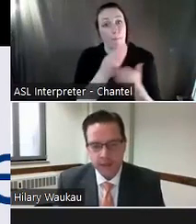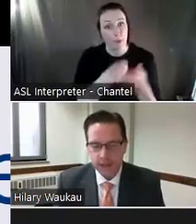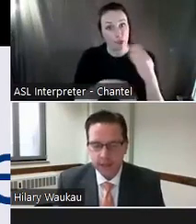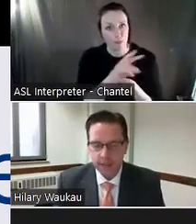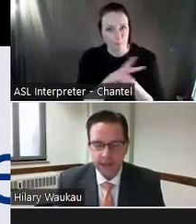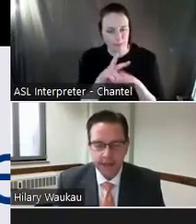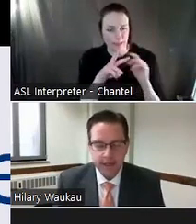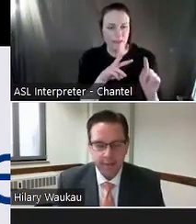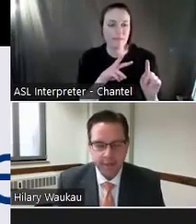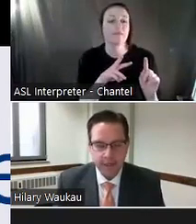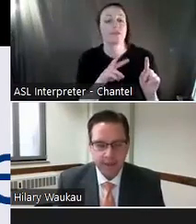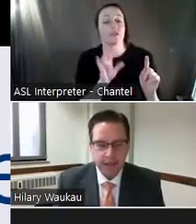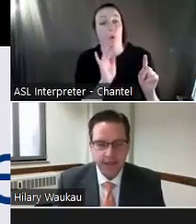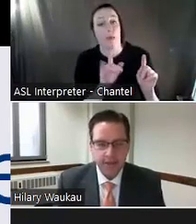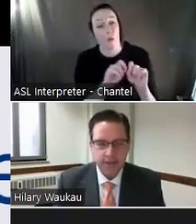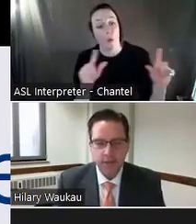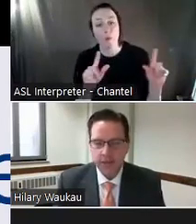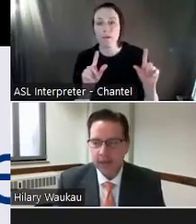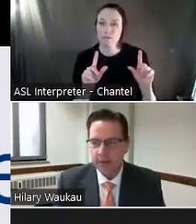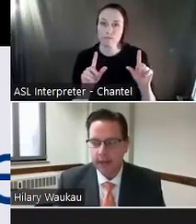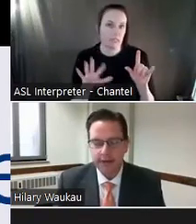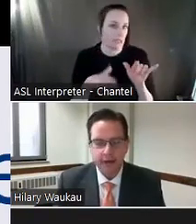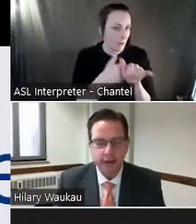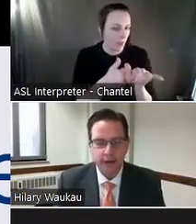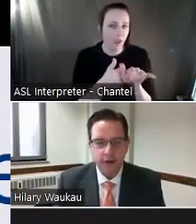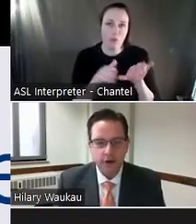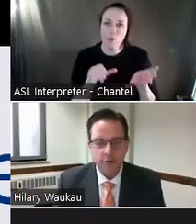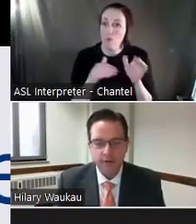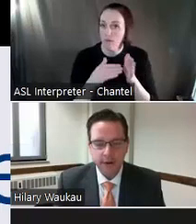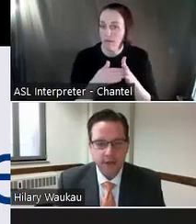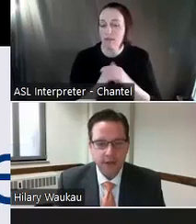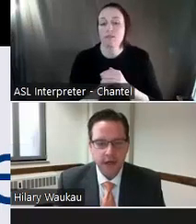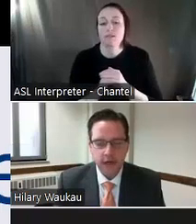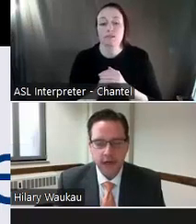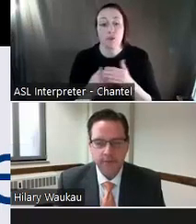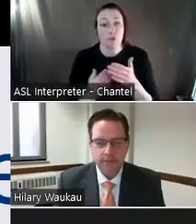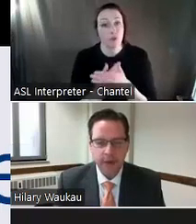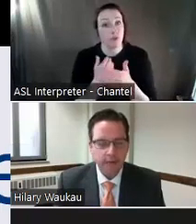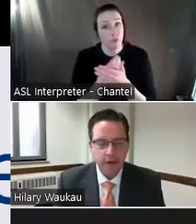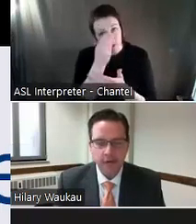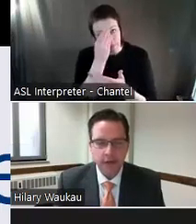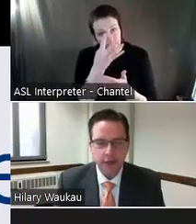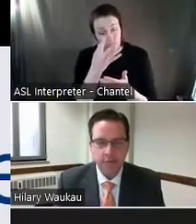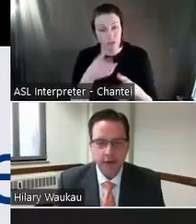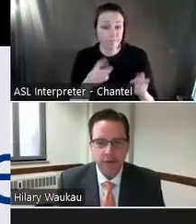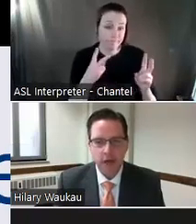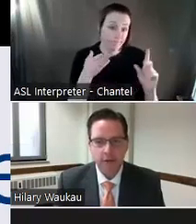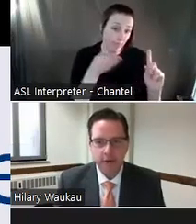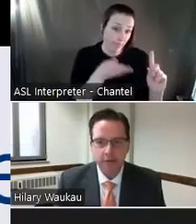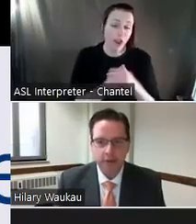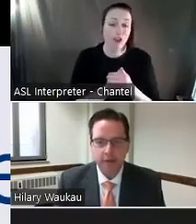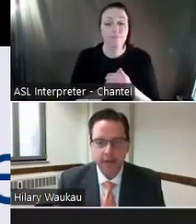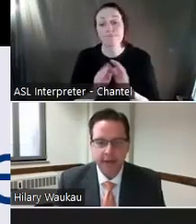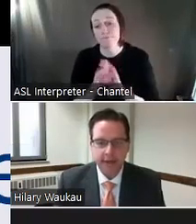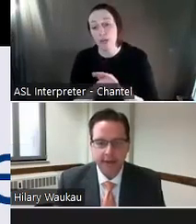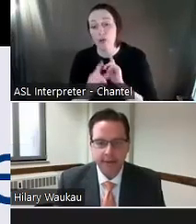We're constantly updating it, continuously updating it. And so we'll be keeping having new information, backgrounders, talking points will all be there,